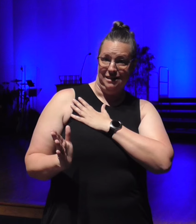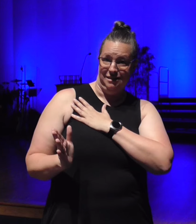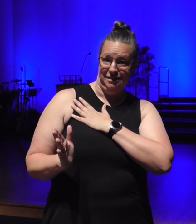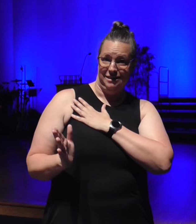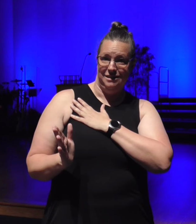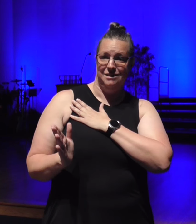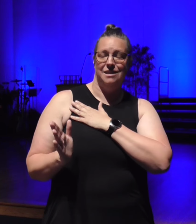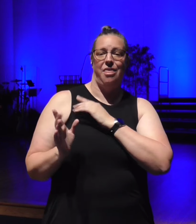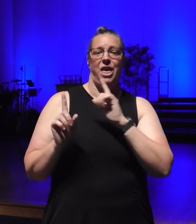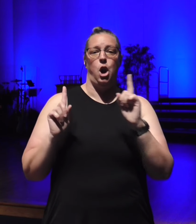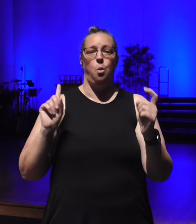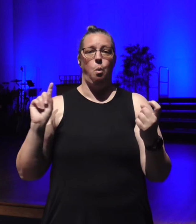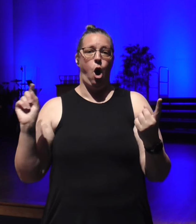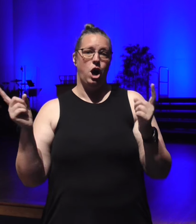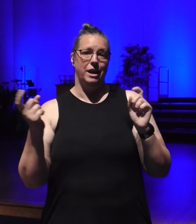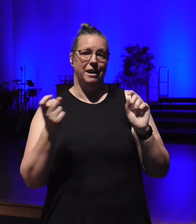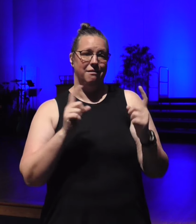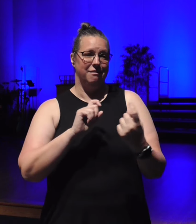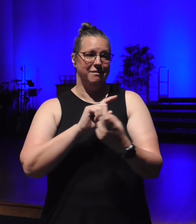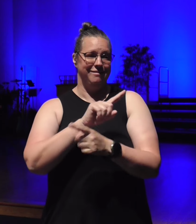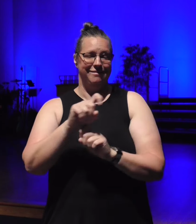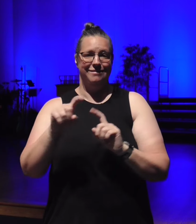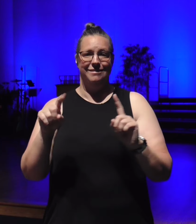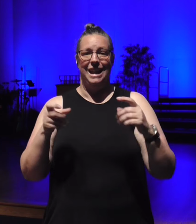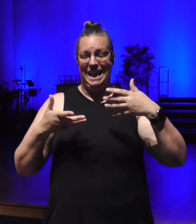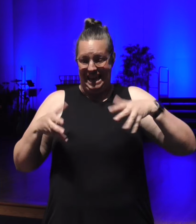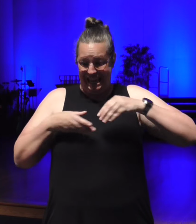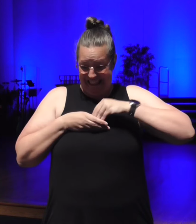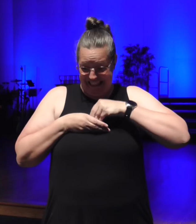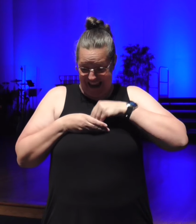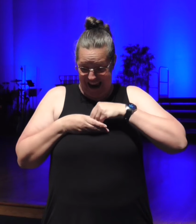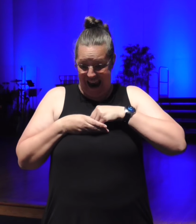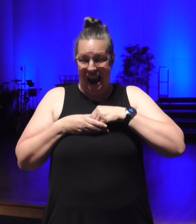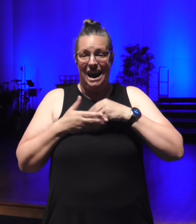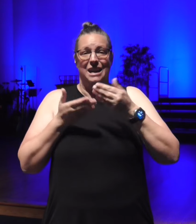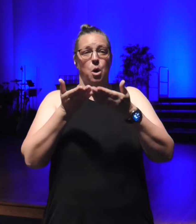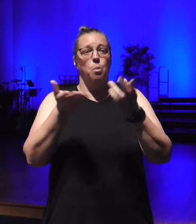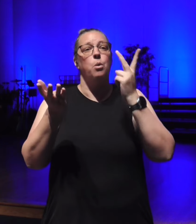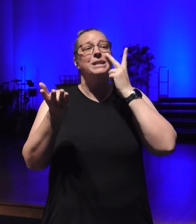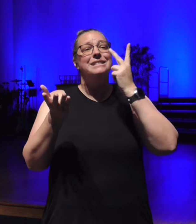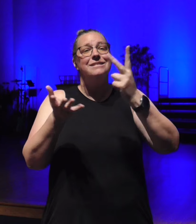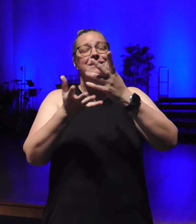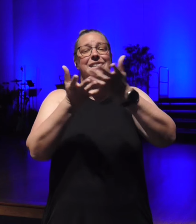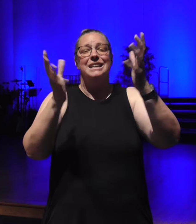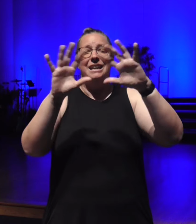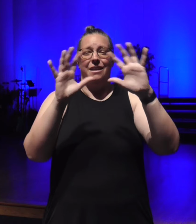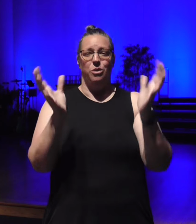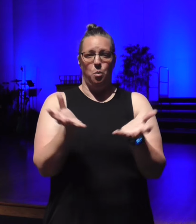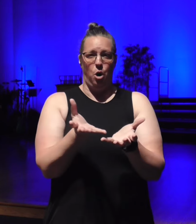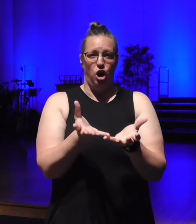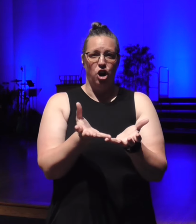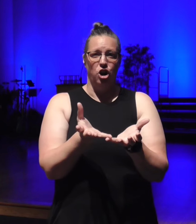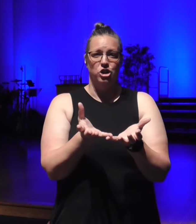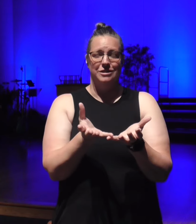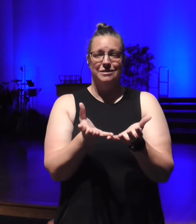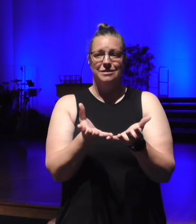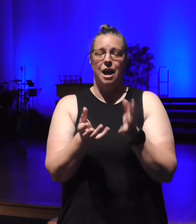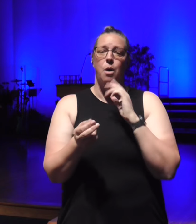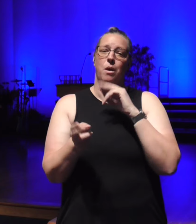the Glorians within you, the Glorian that you are, that is within you, and